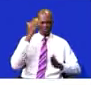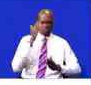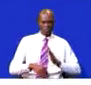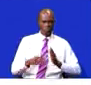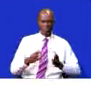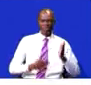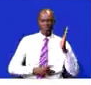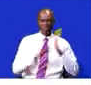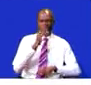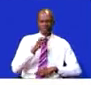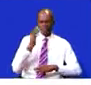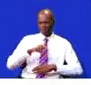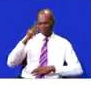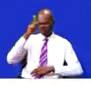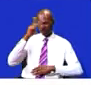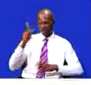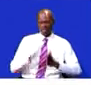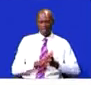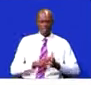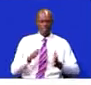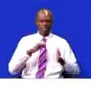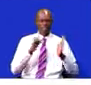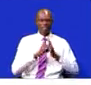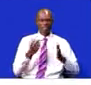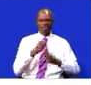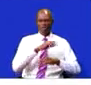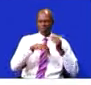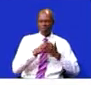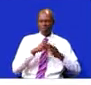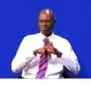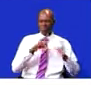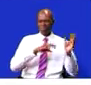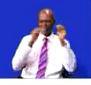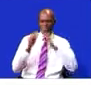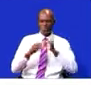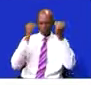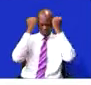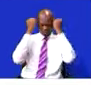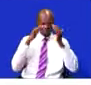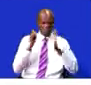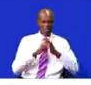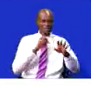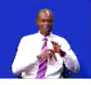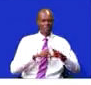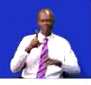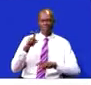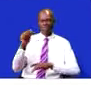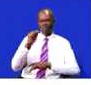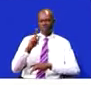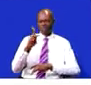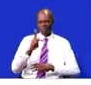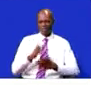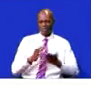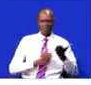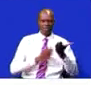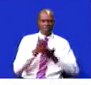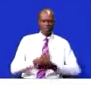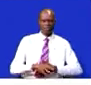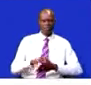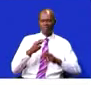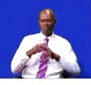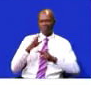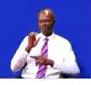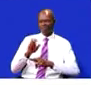owacho mare kokalo e mako buche e doho ma pacho kaendi. Kane giloso LSK kokalo kuom jatende Eric